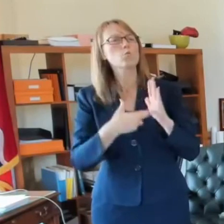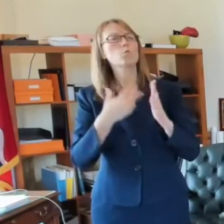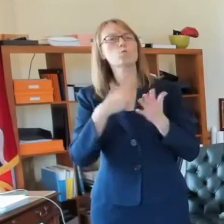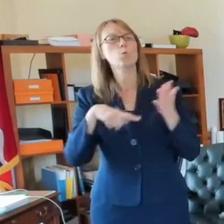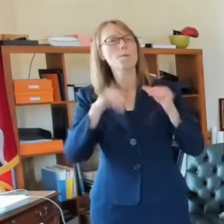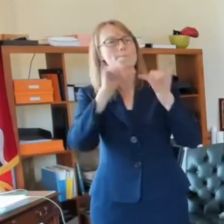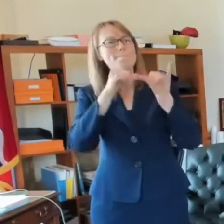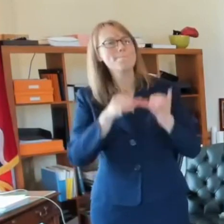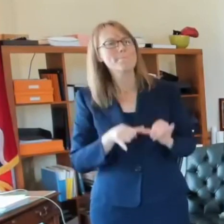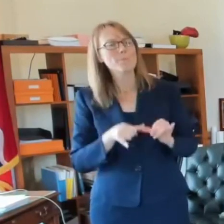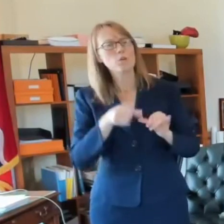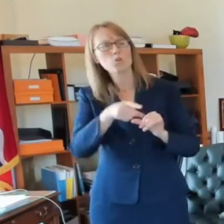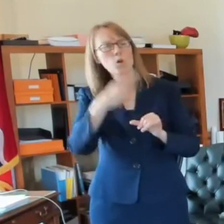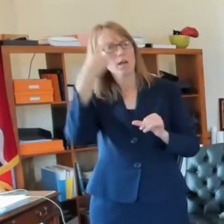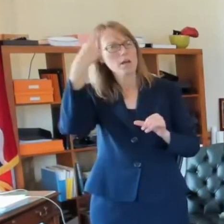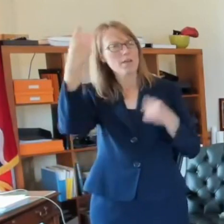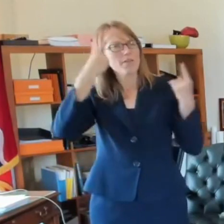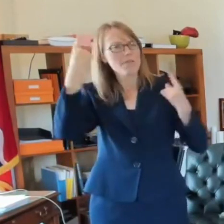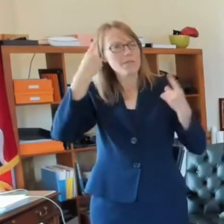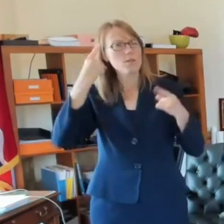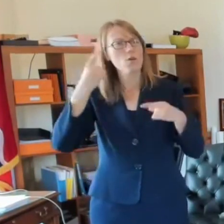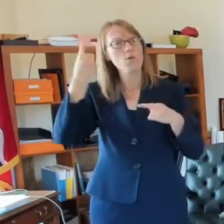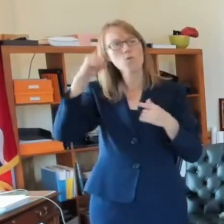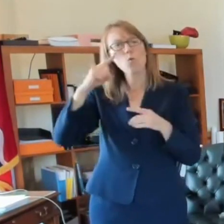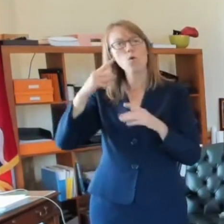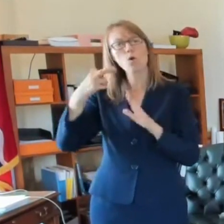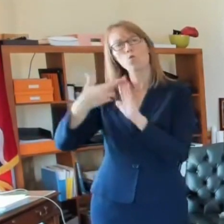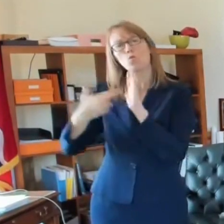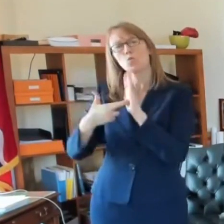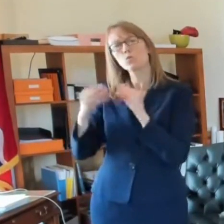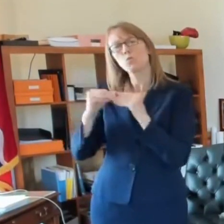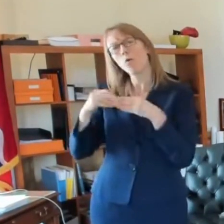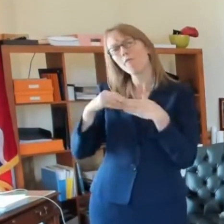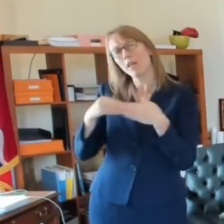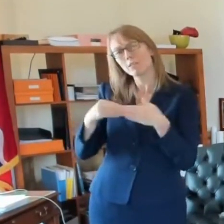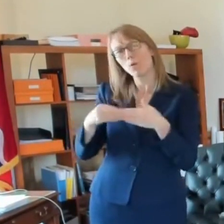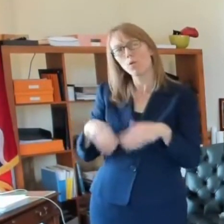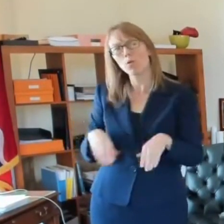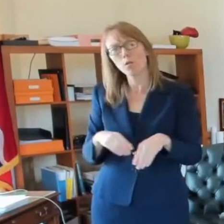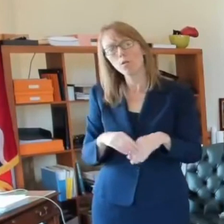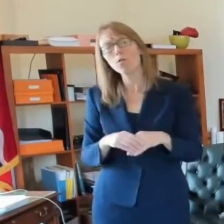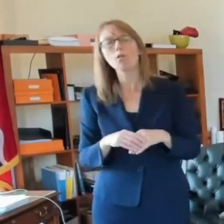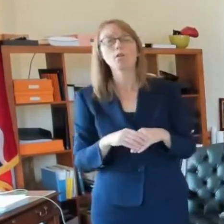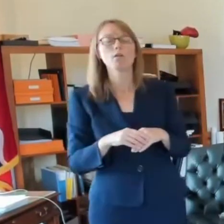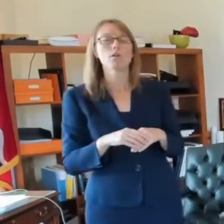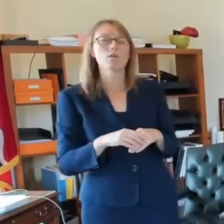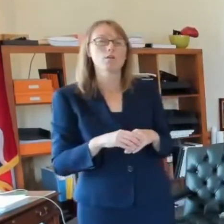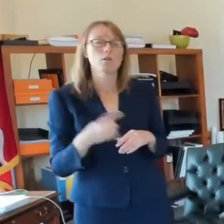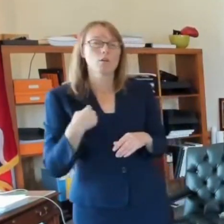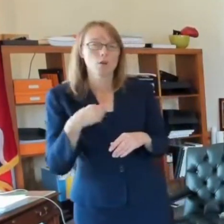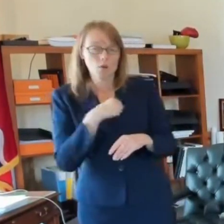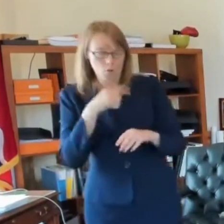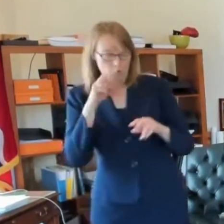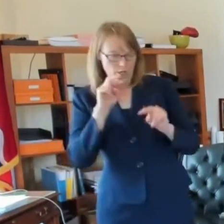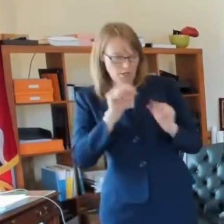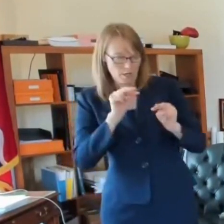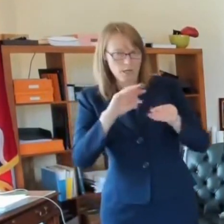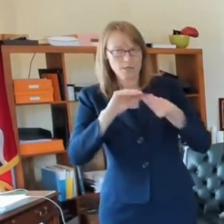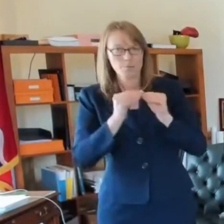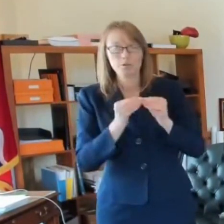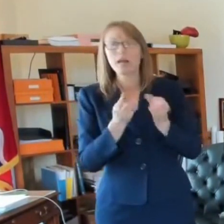COVID-19? Well, we are looking, as we've been looking all along, we're looking at new cases and we're looking